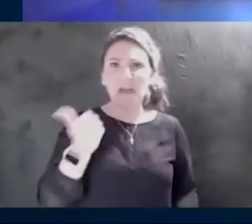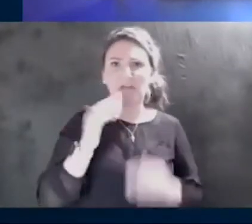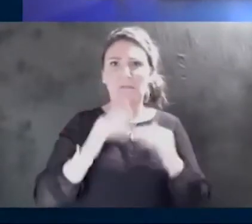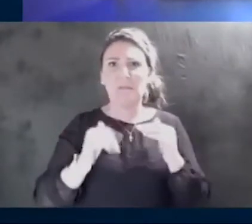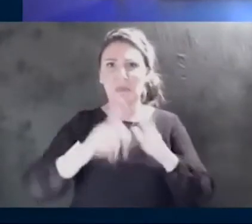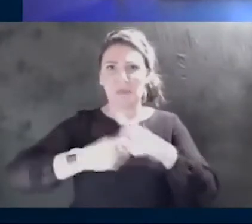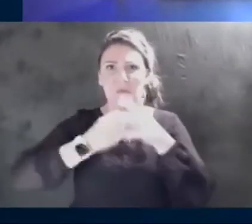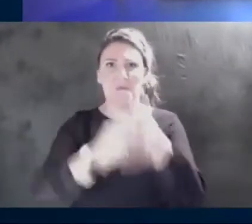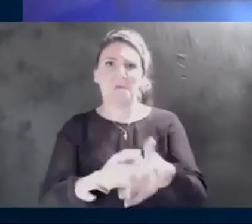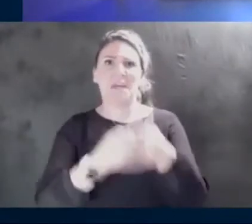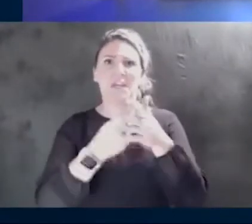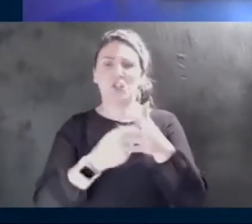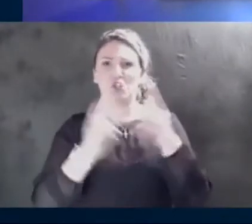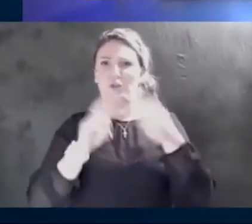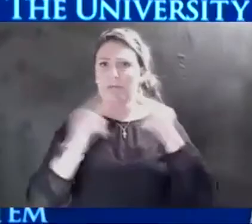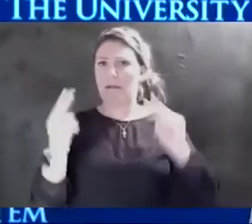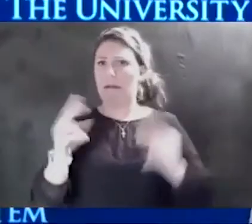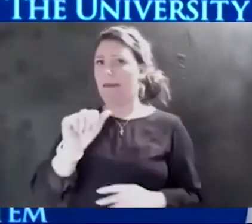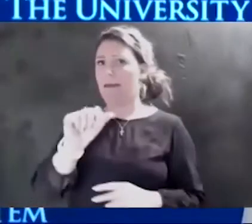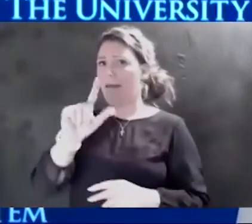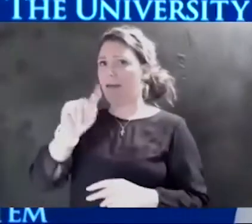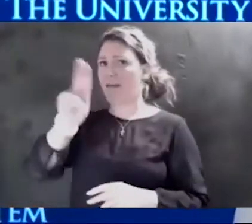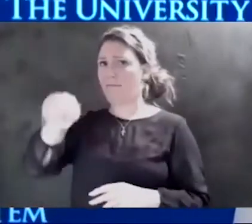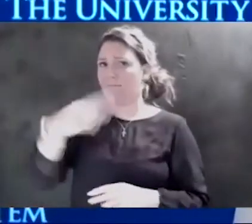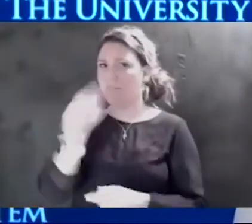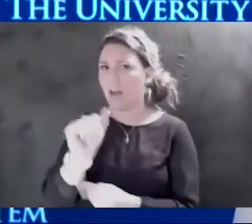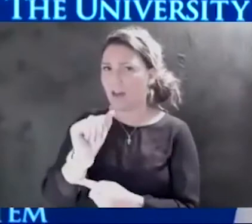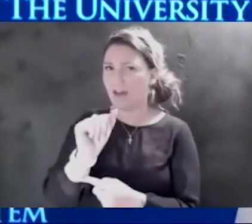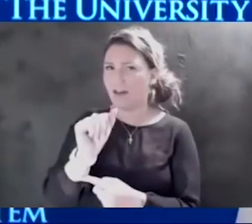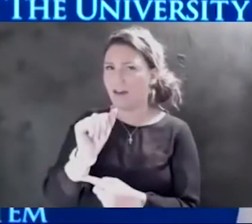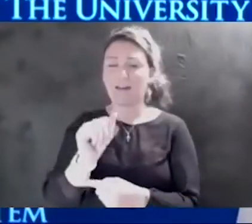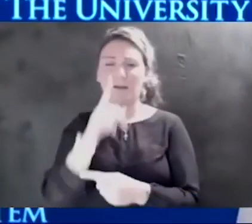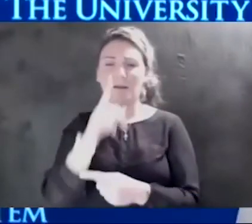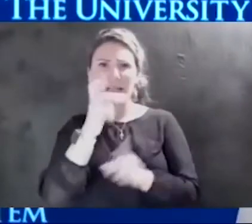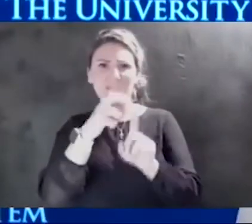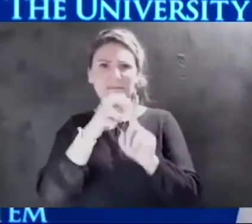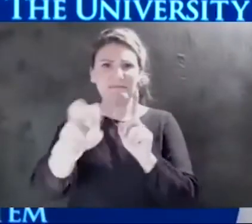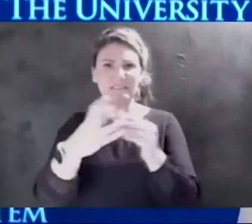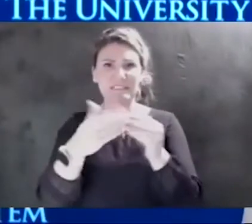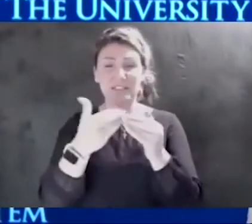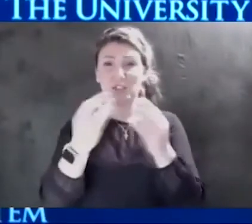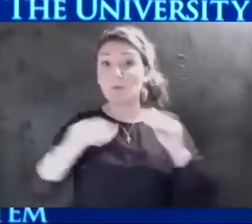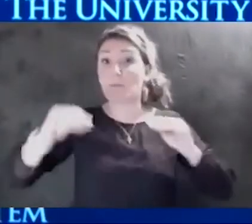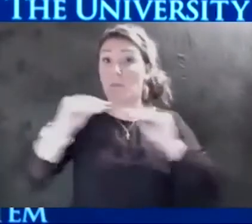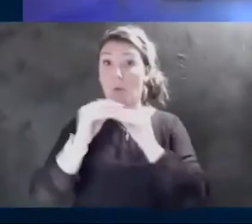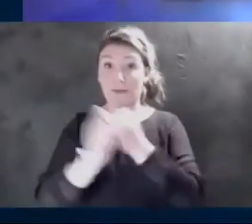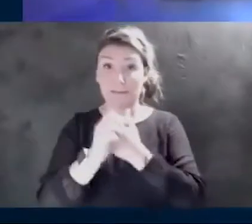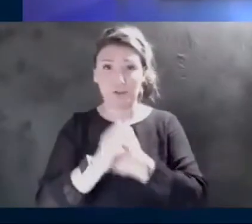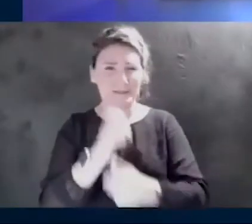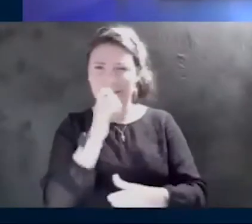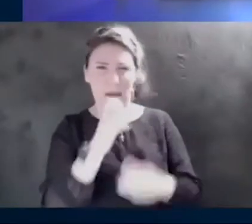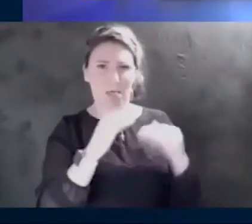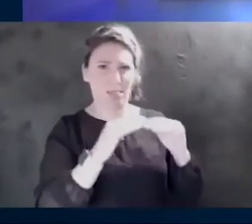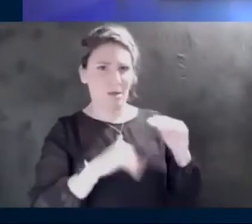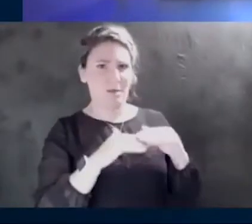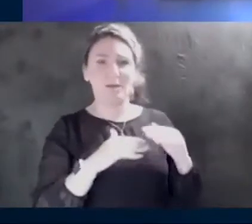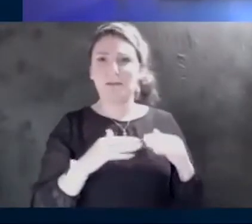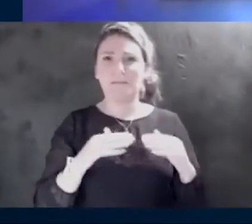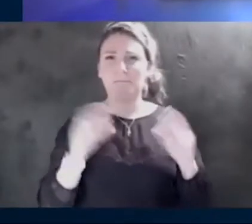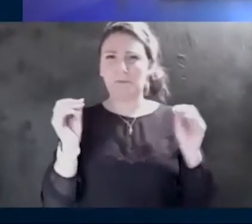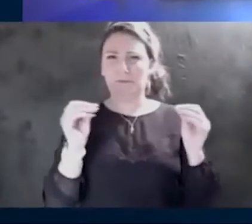the Alpha variant. Because it's so transmissible, it's more dangerous, not less dangerous. Yeah, I don't know that we have any data to suggest